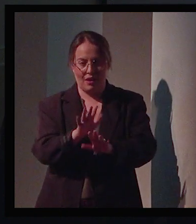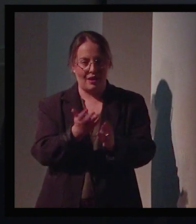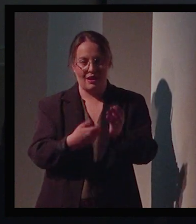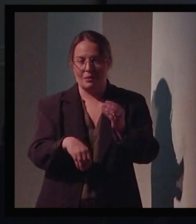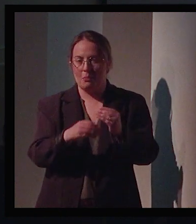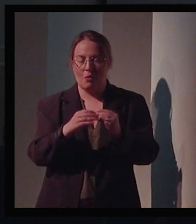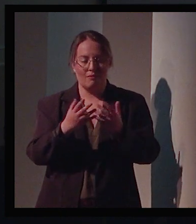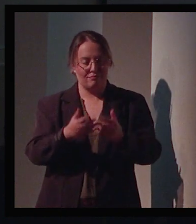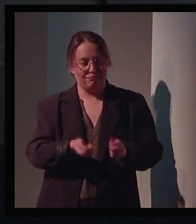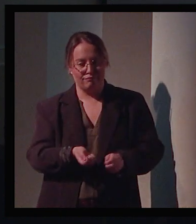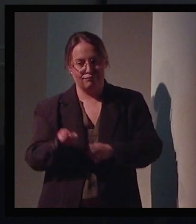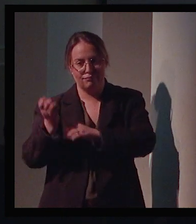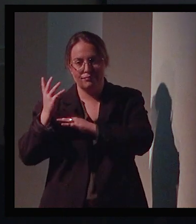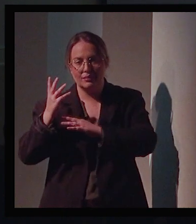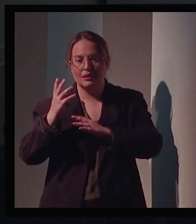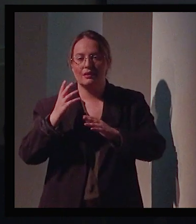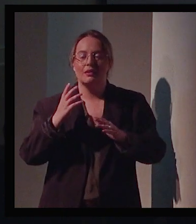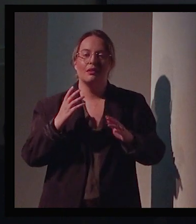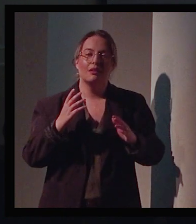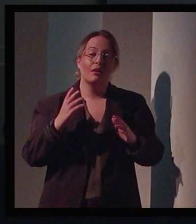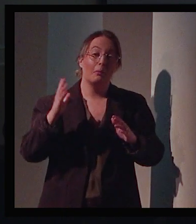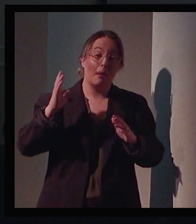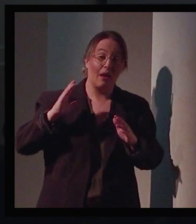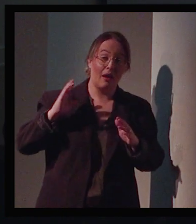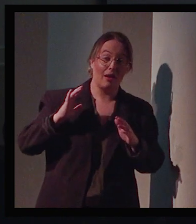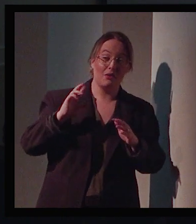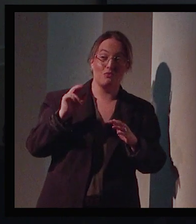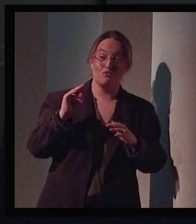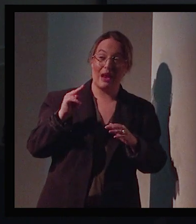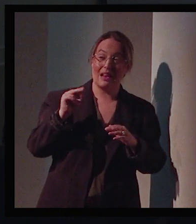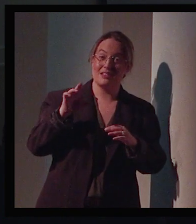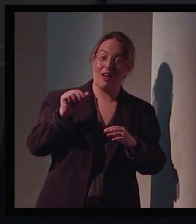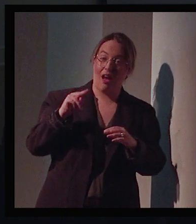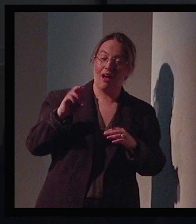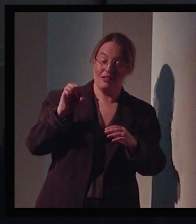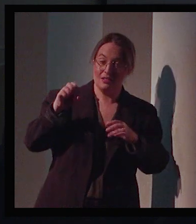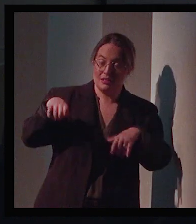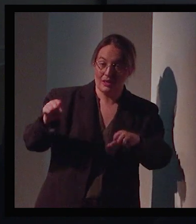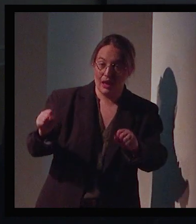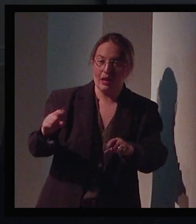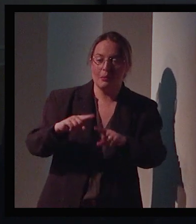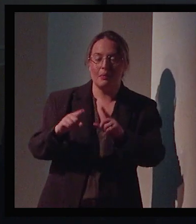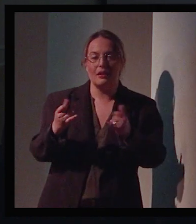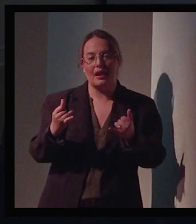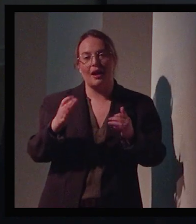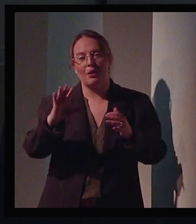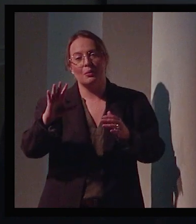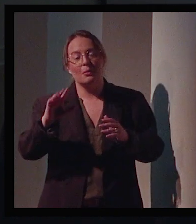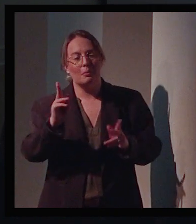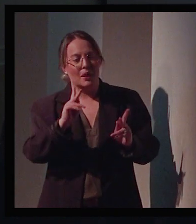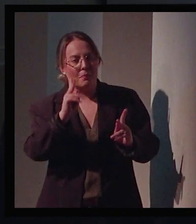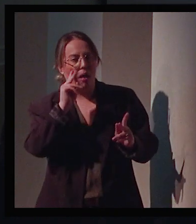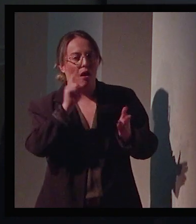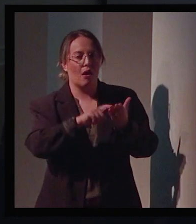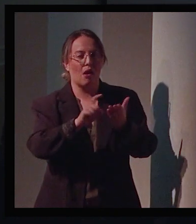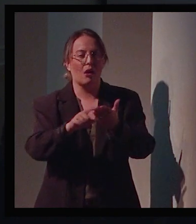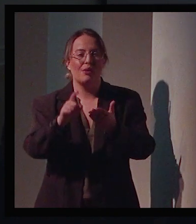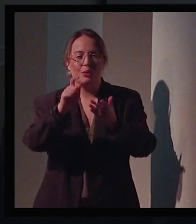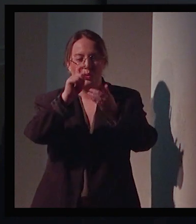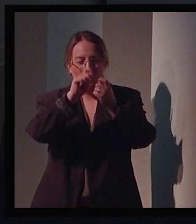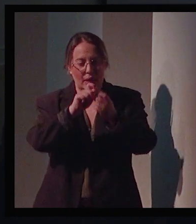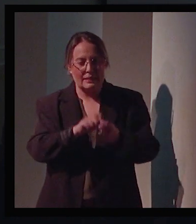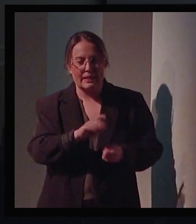that characterized much of figural art since the Renaissance. And also criticized was his patchy,